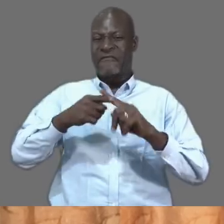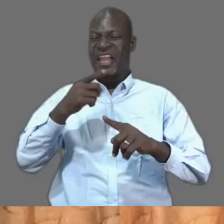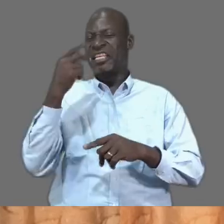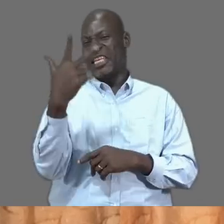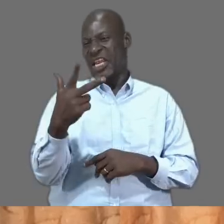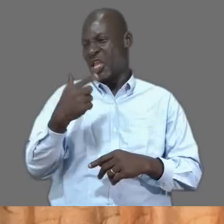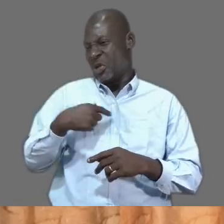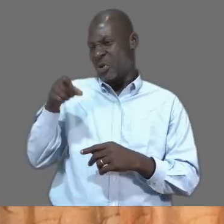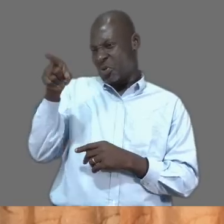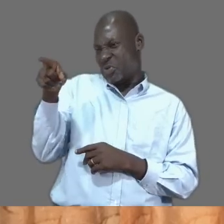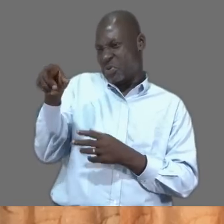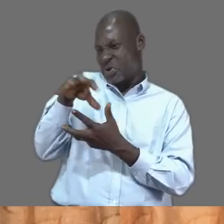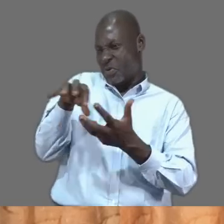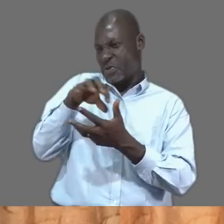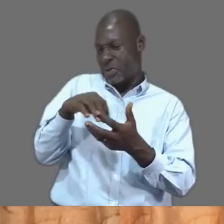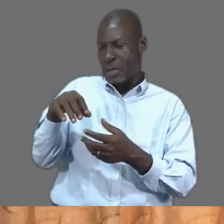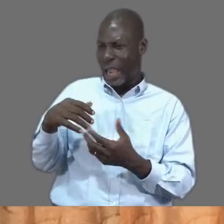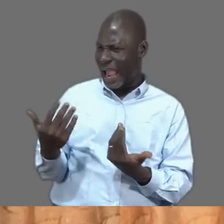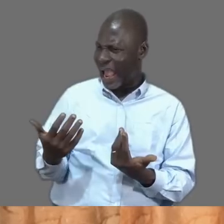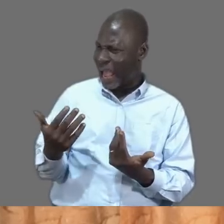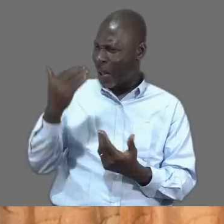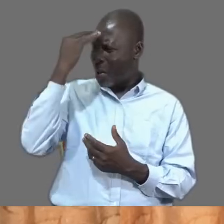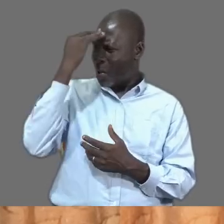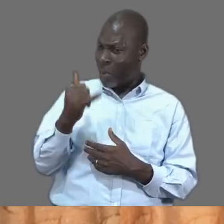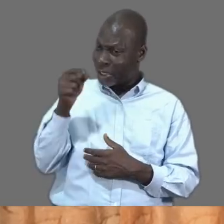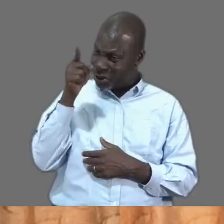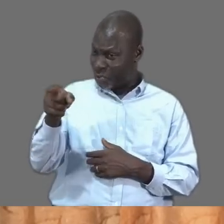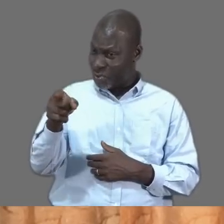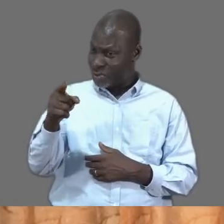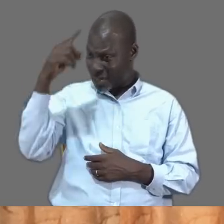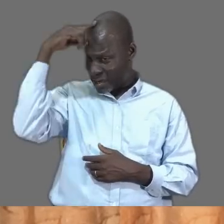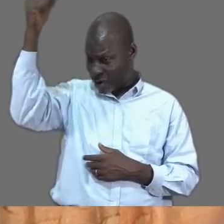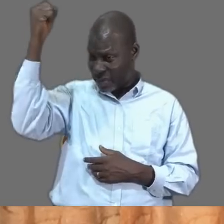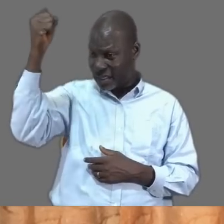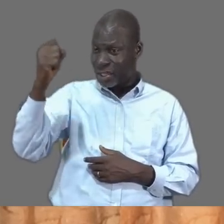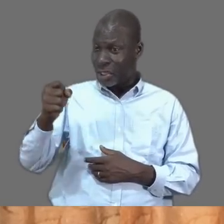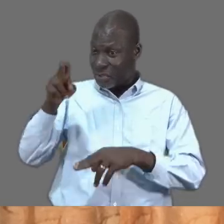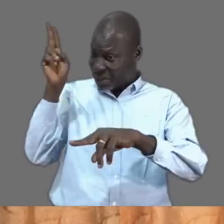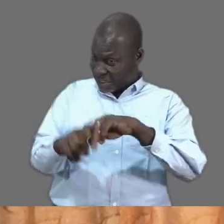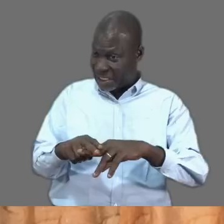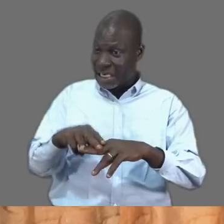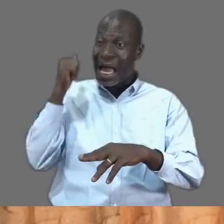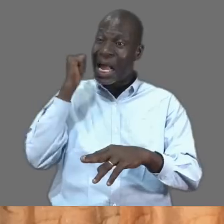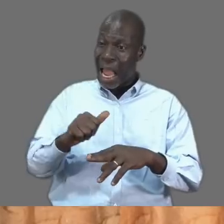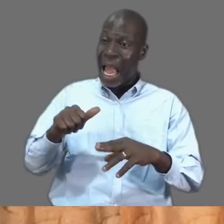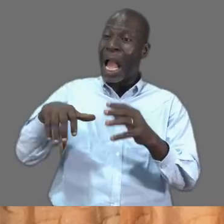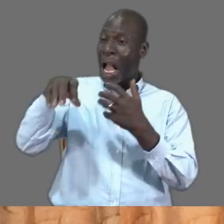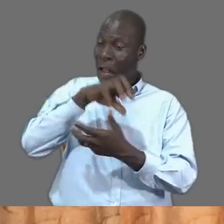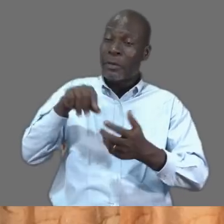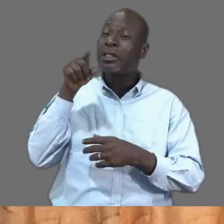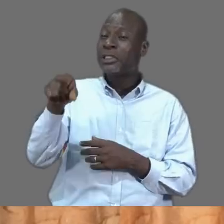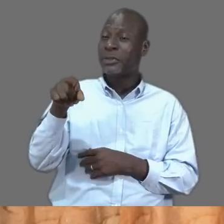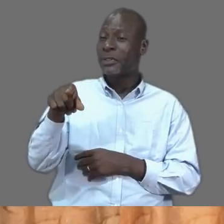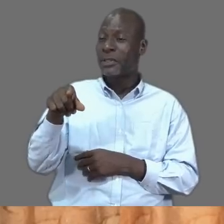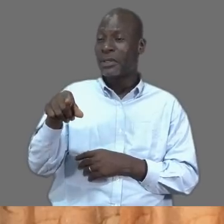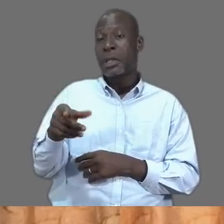be daada me wo de wo use ye no o obi a wo se common sense ye de ti wi ase wo to mo ba daada o ani odofo a wo tie